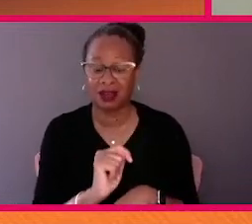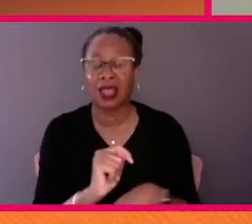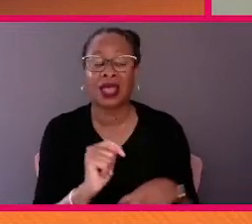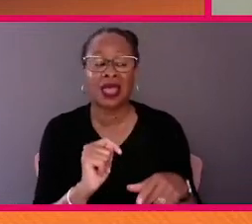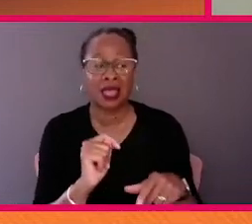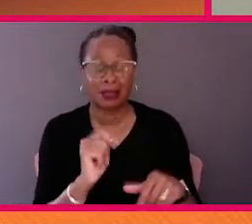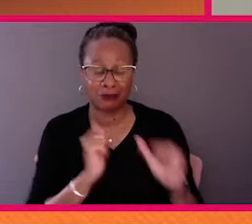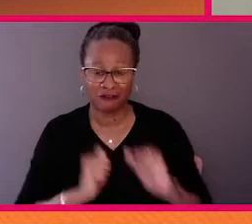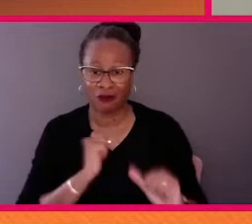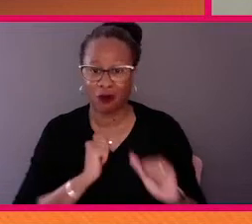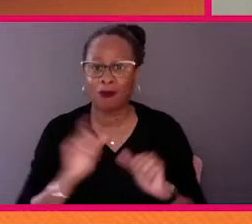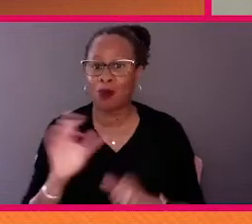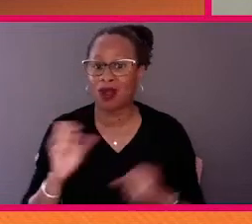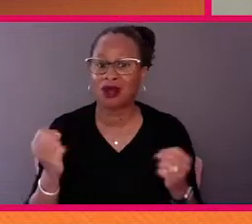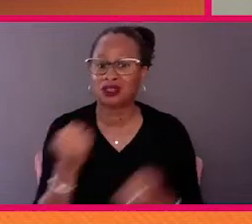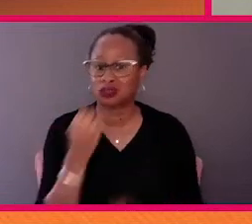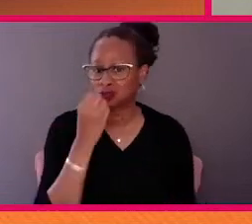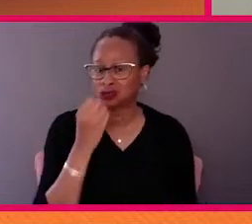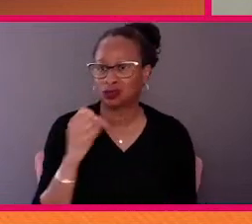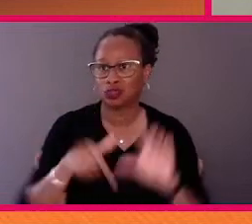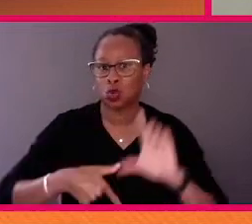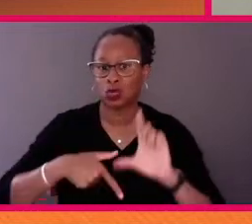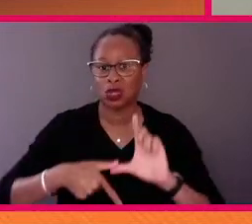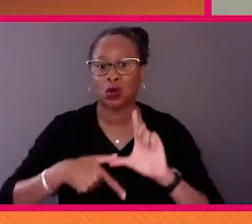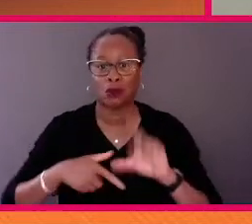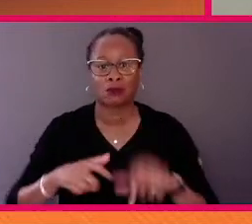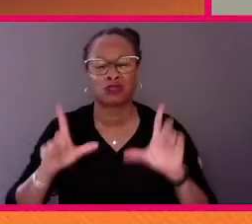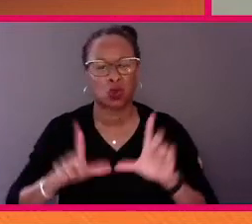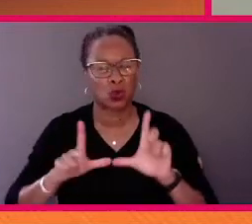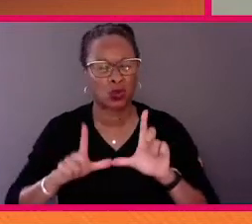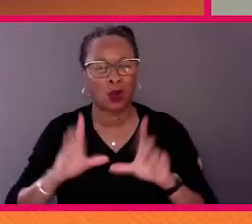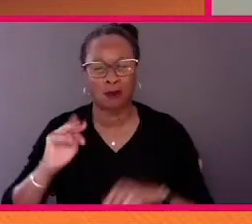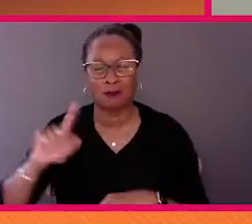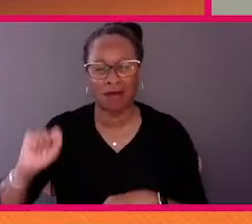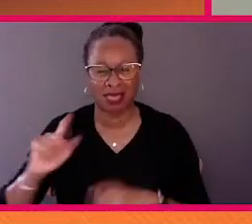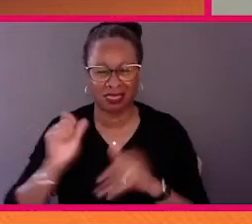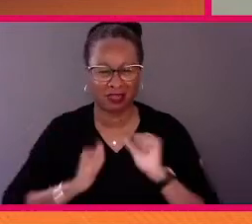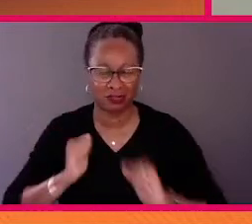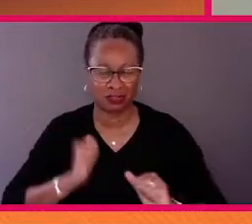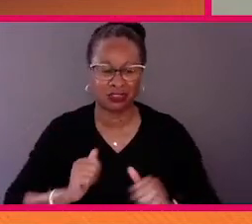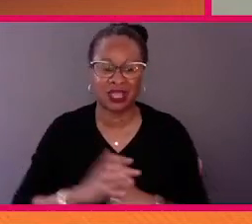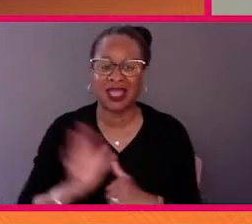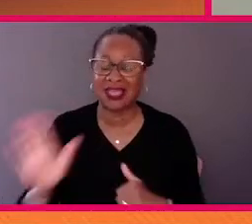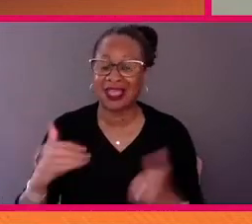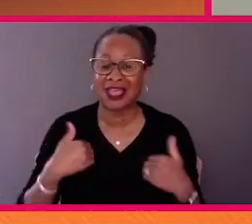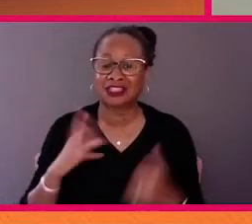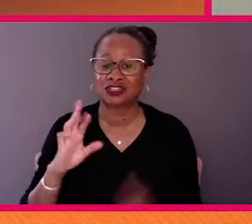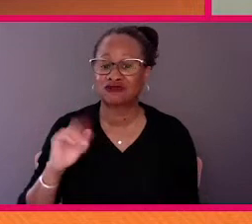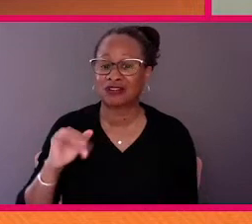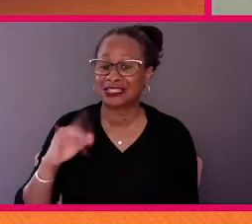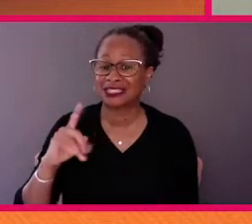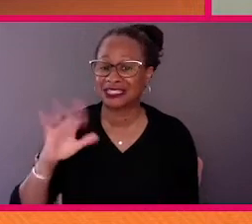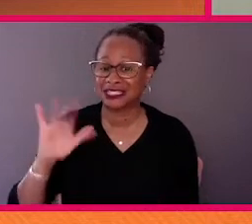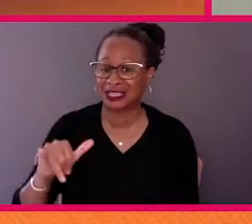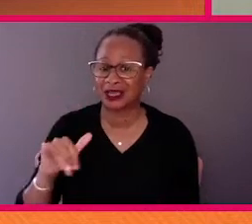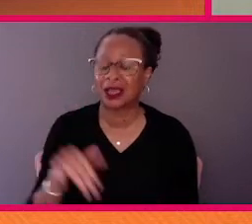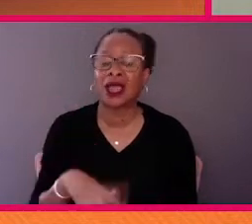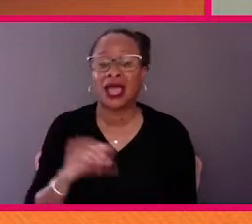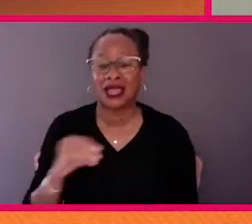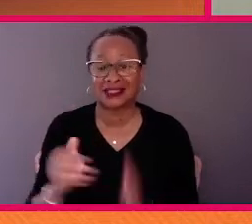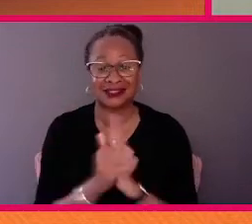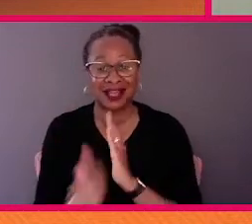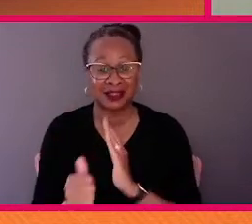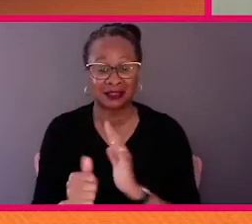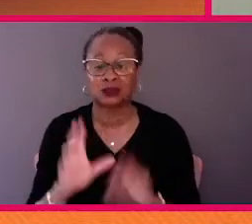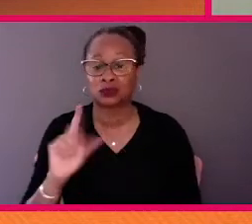Tokyo Metropolitan Theater. Hao is an alum of the residency at Berlin Ale Talents and Talents Tokyo.